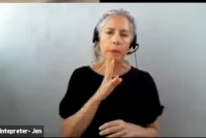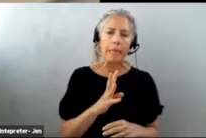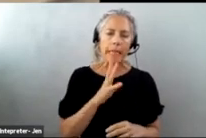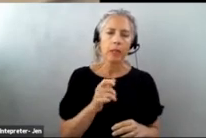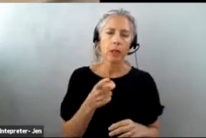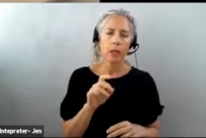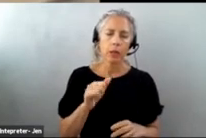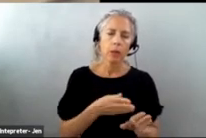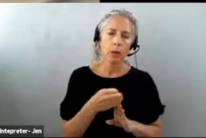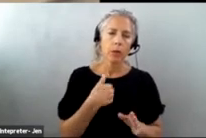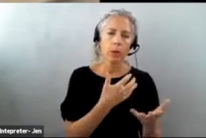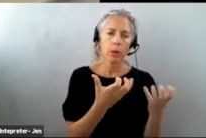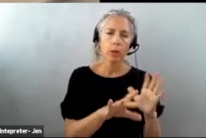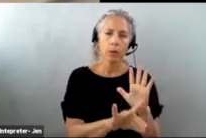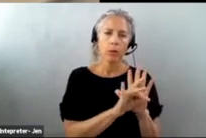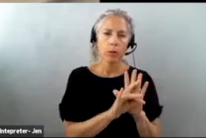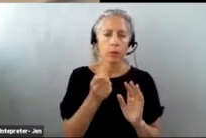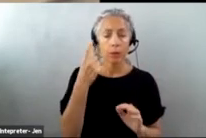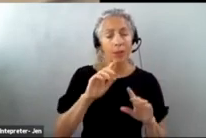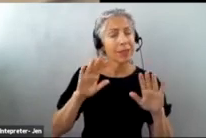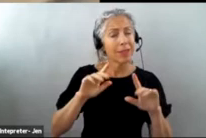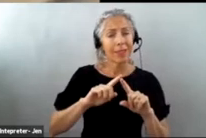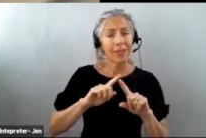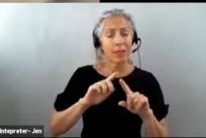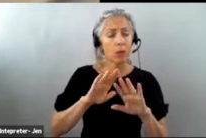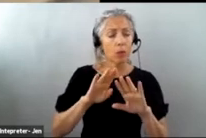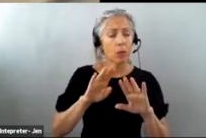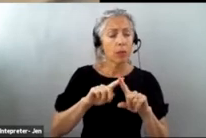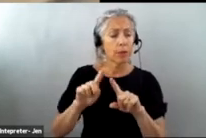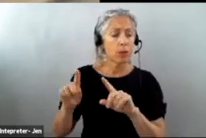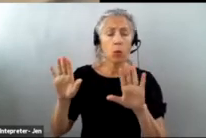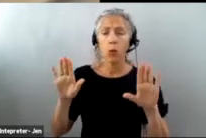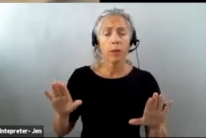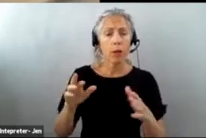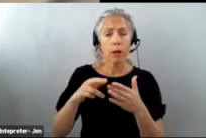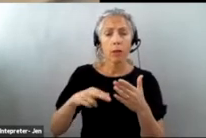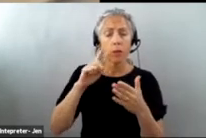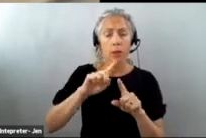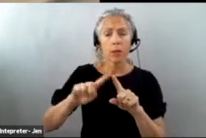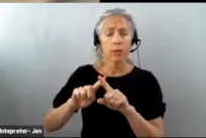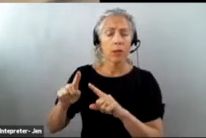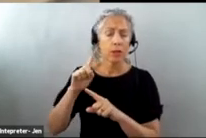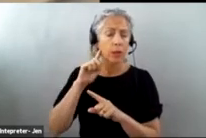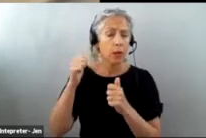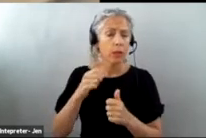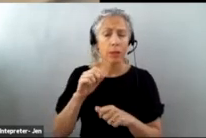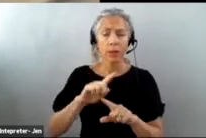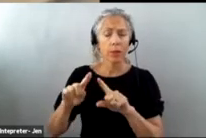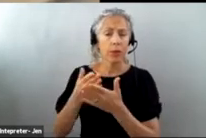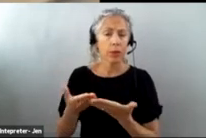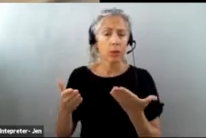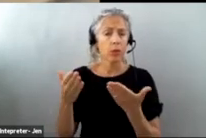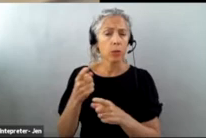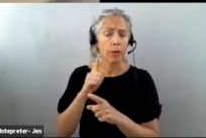that we pursued. And there's different wonderful outcomes for every child with hearing loss and different things are right for each family. And we